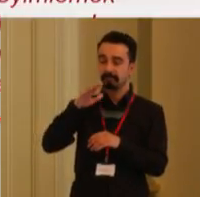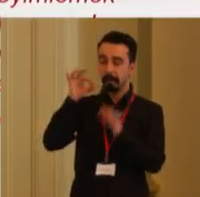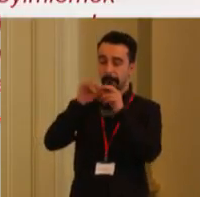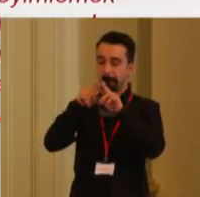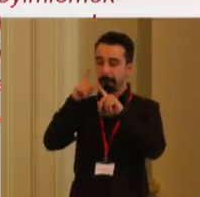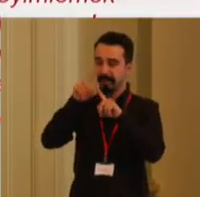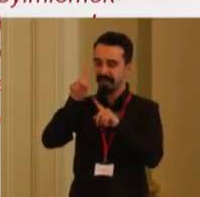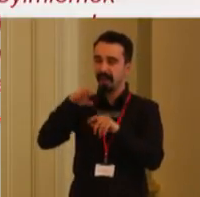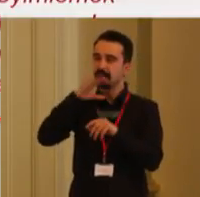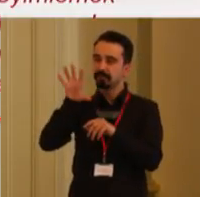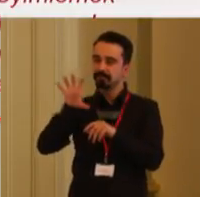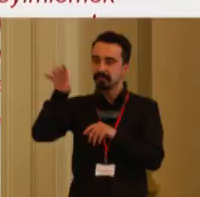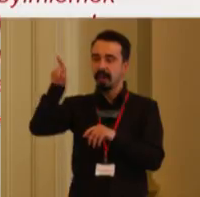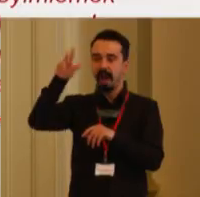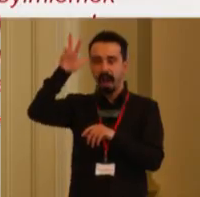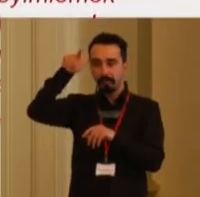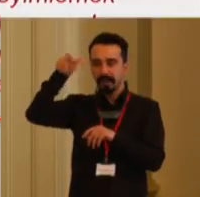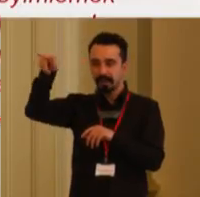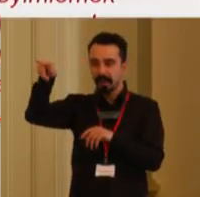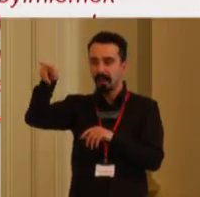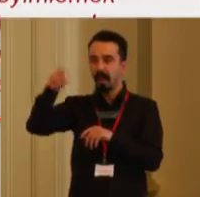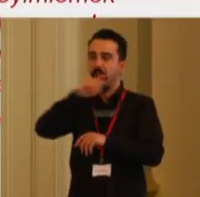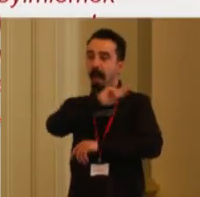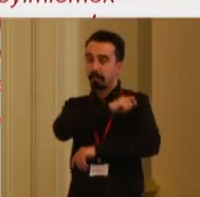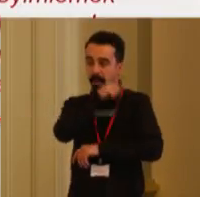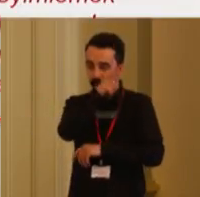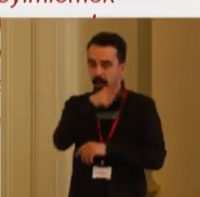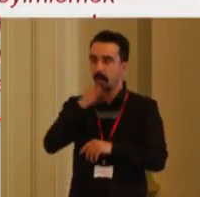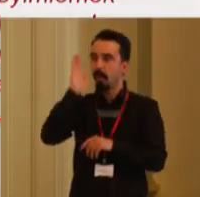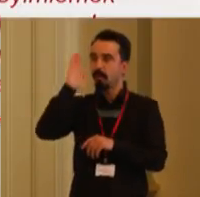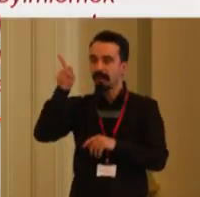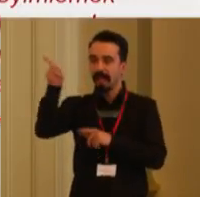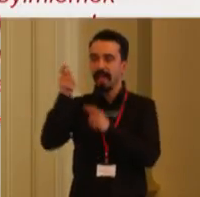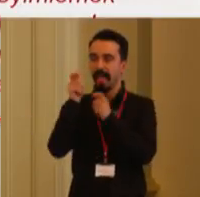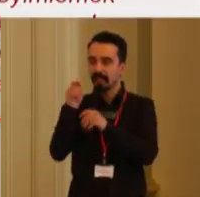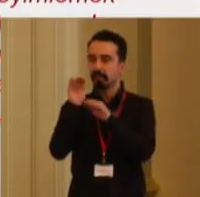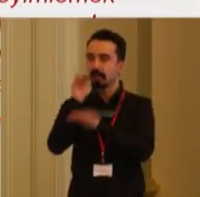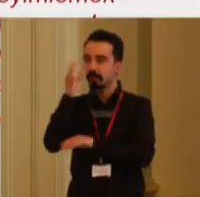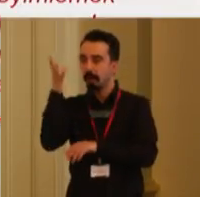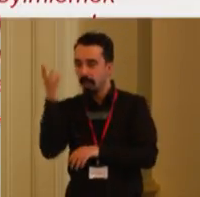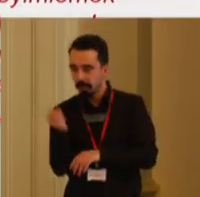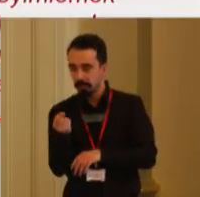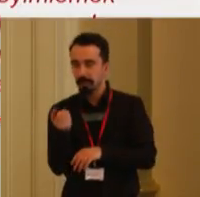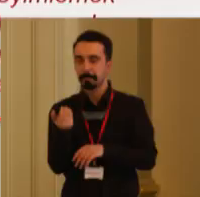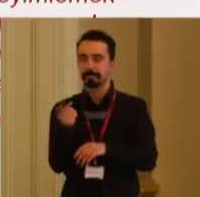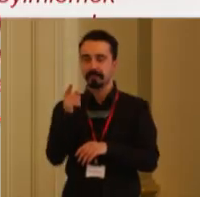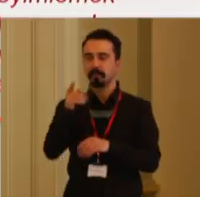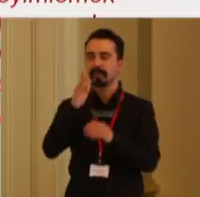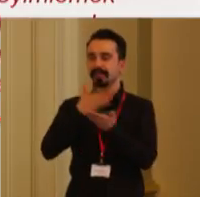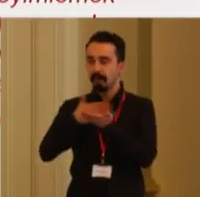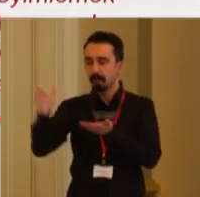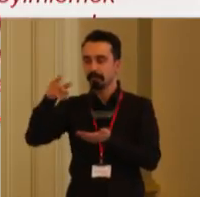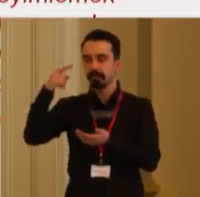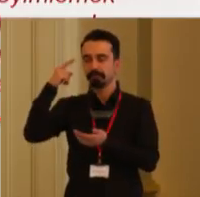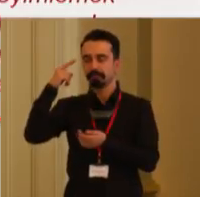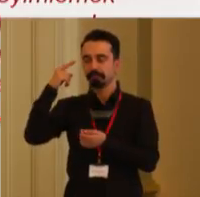the society and in all circles of young people, they are interested in living abroad,